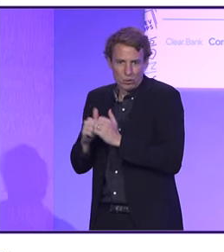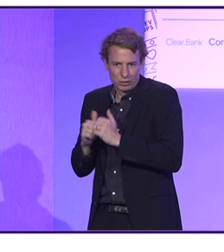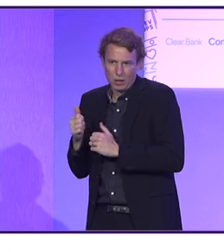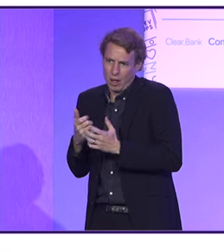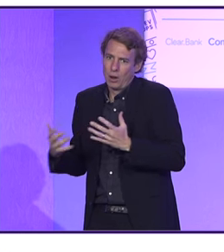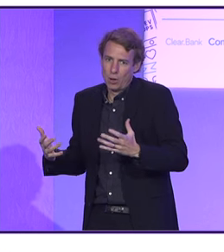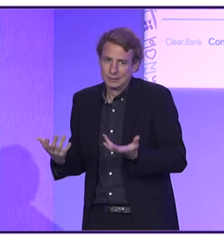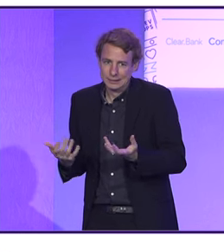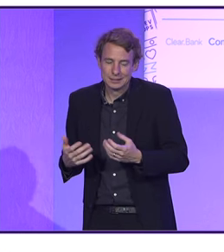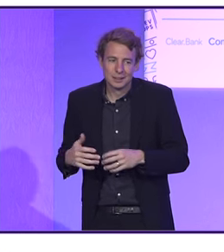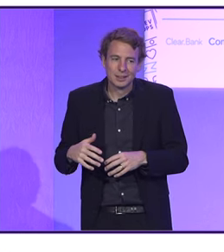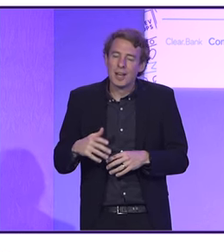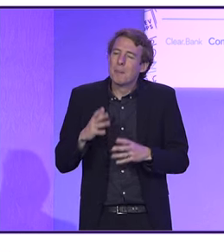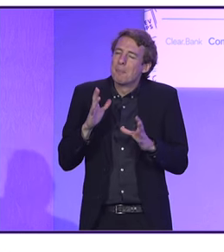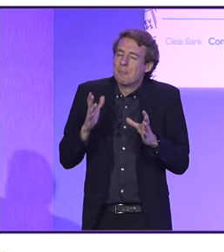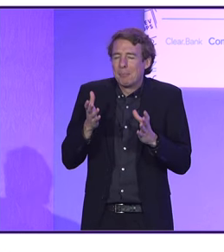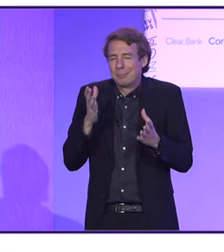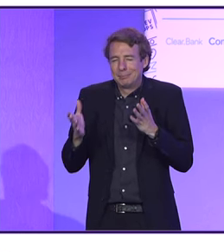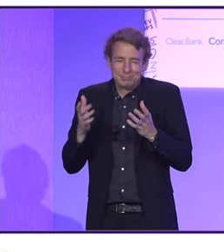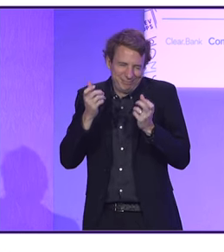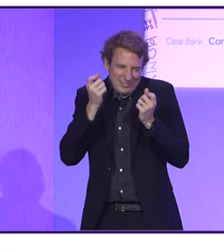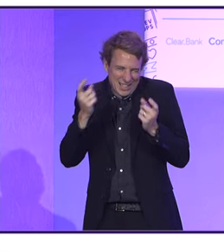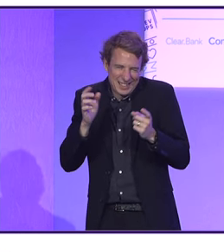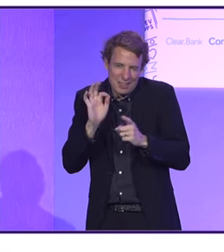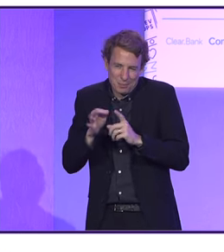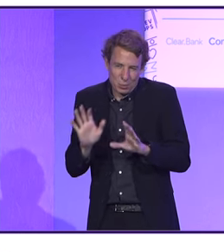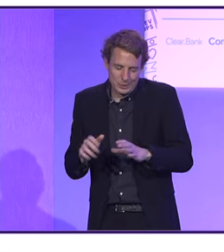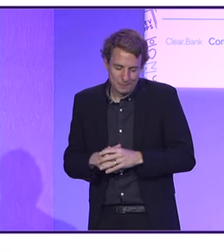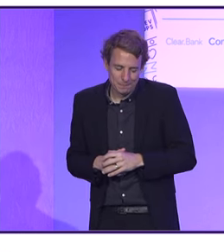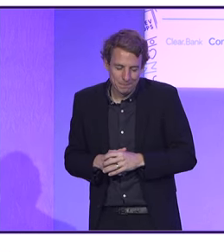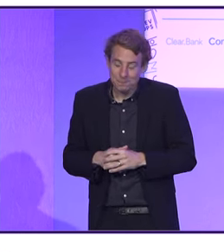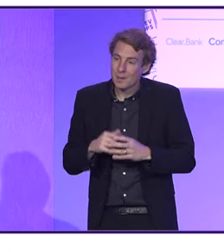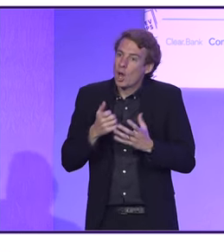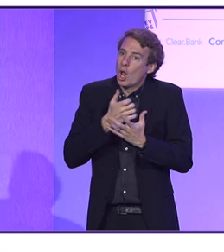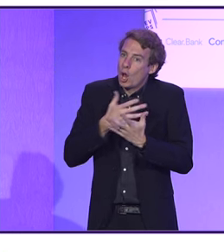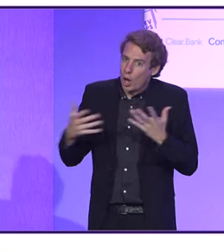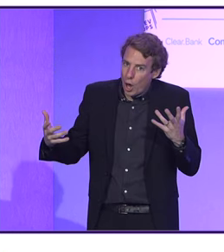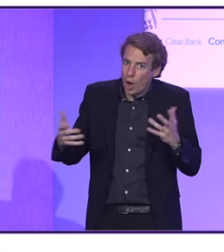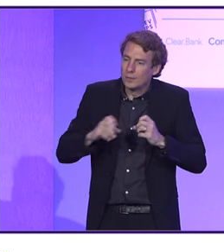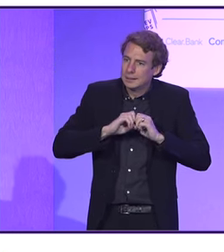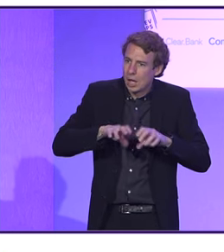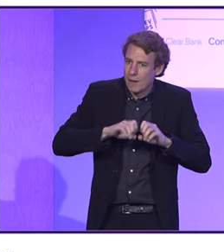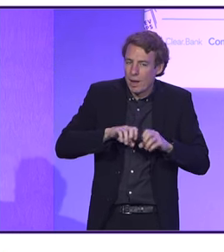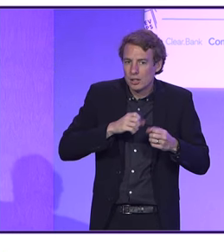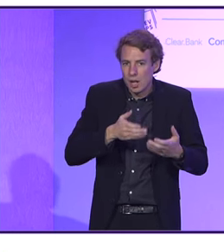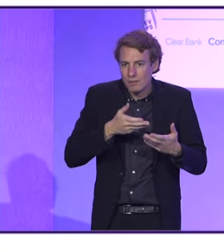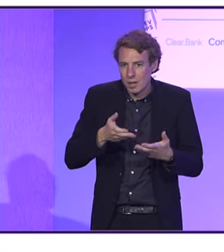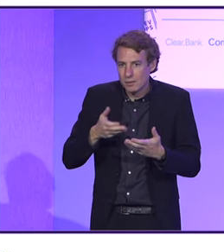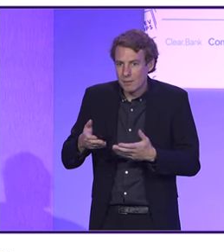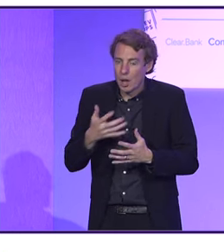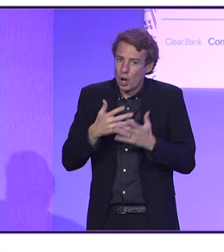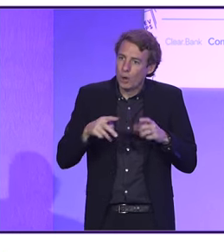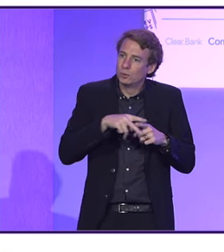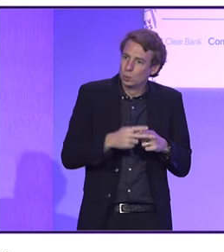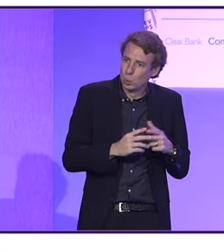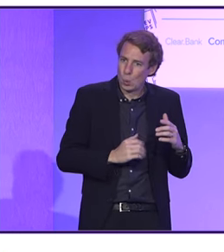generally the point is there. So we're going to be running a lot of servers. We're going to need a lot of tooling to manage those servers. And even in the